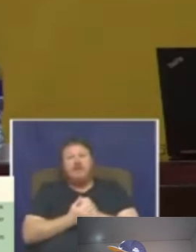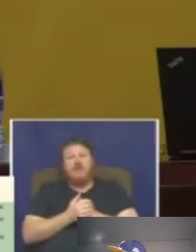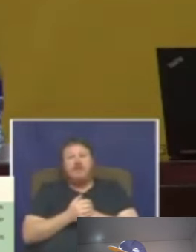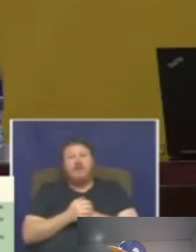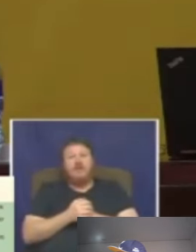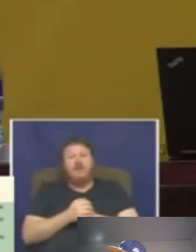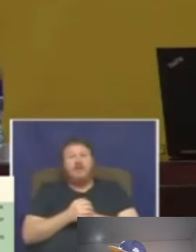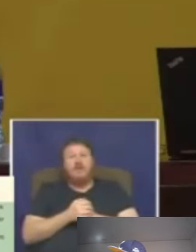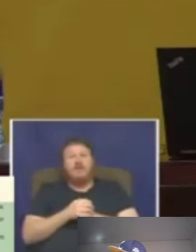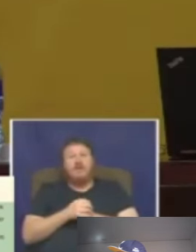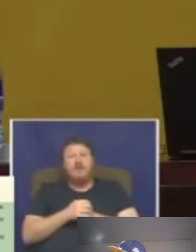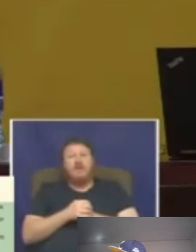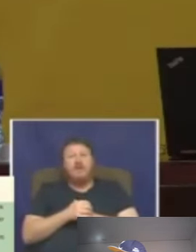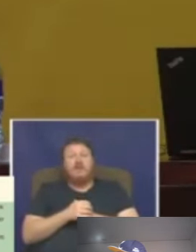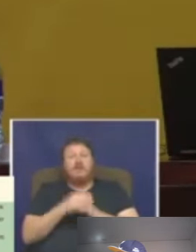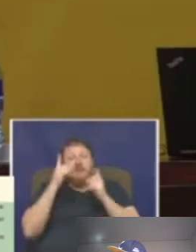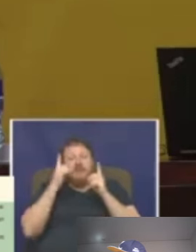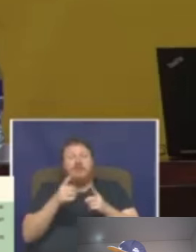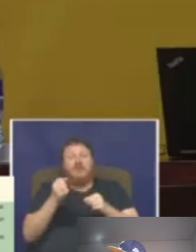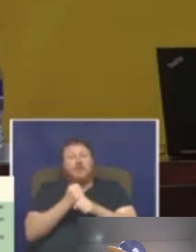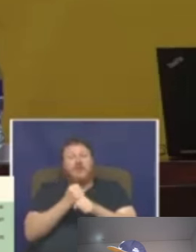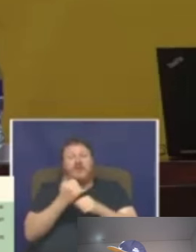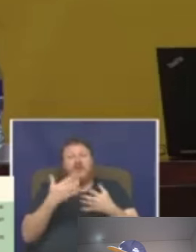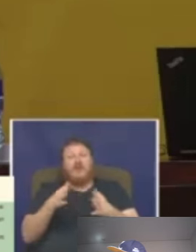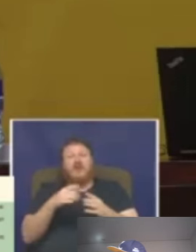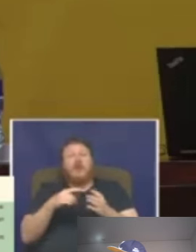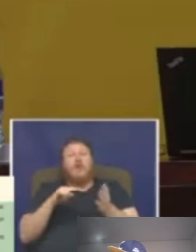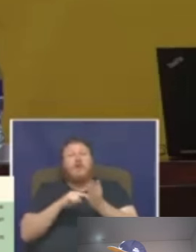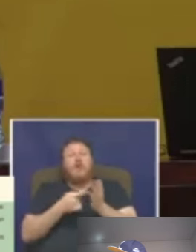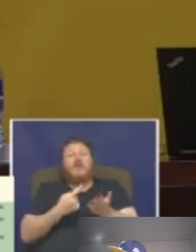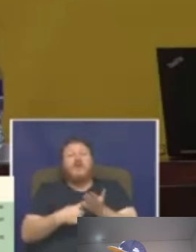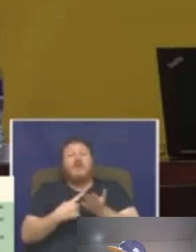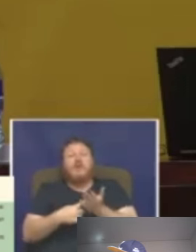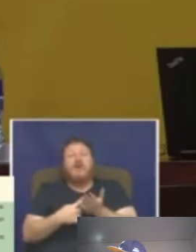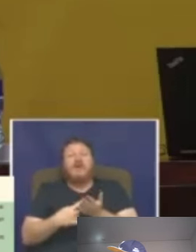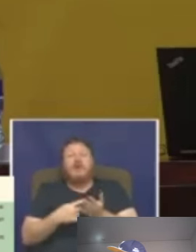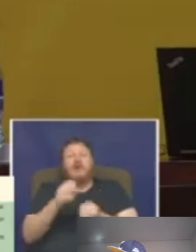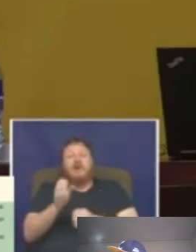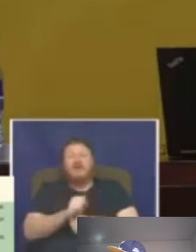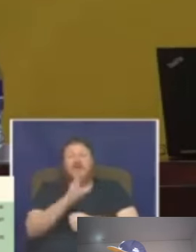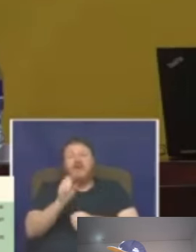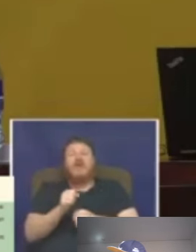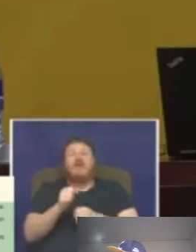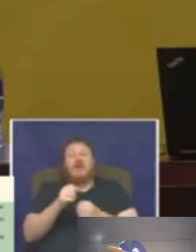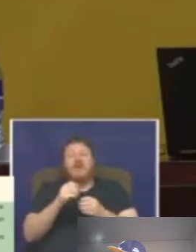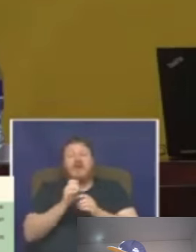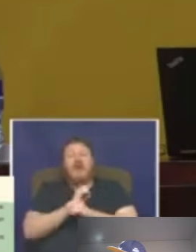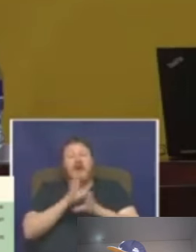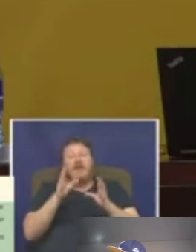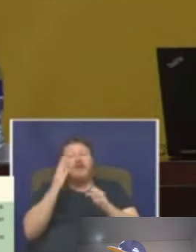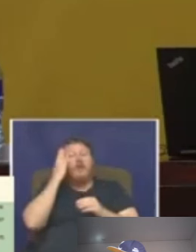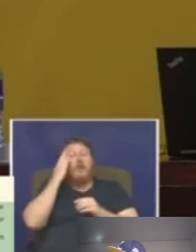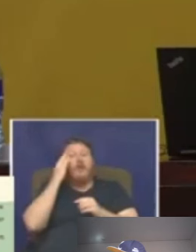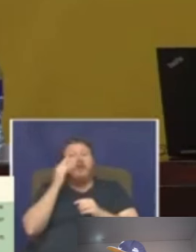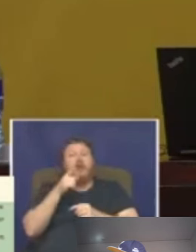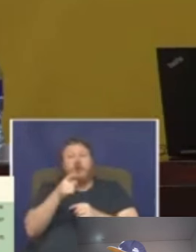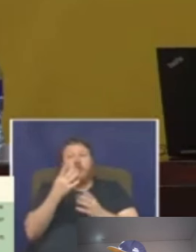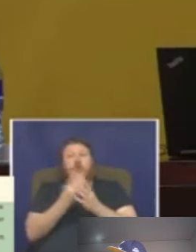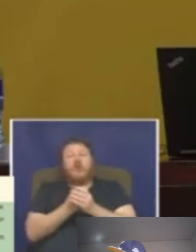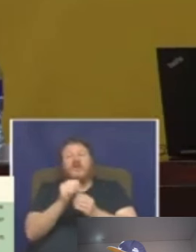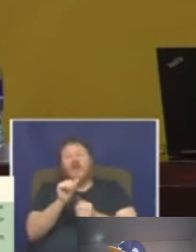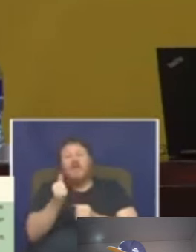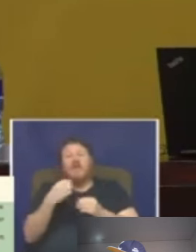floor. So I've ruled on this matter. It's a point of debate. I think South Africa is now very clear that you, along with some